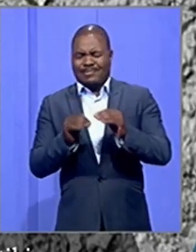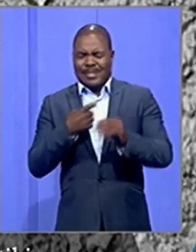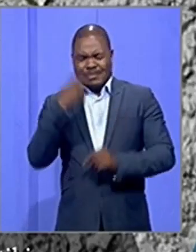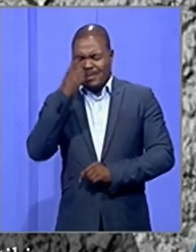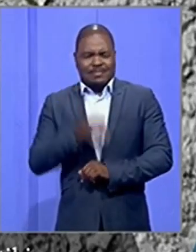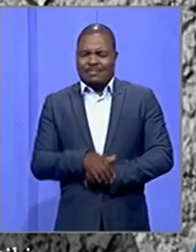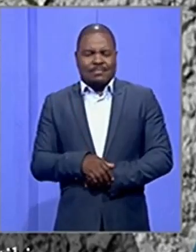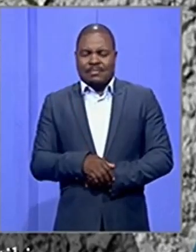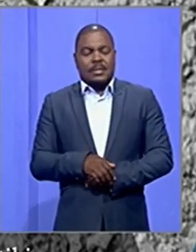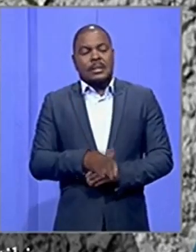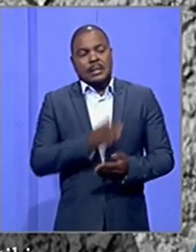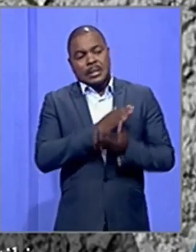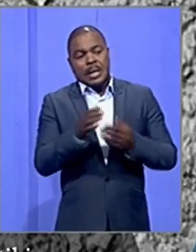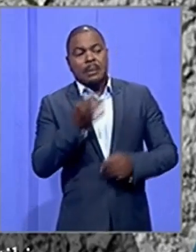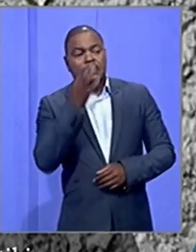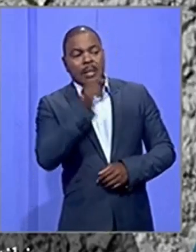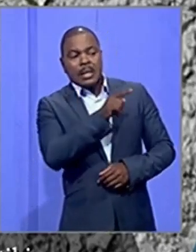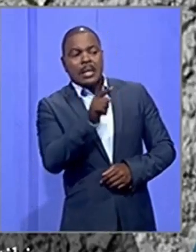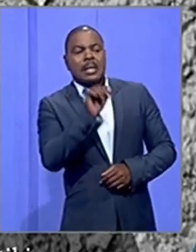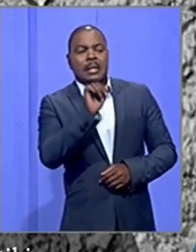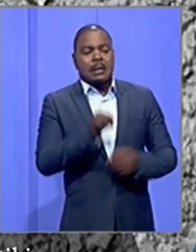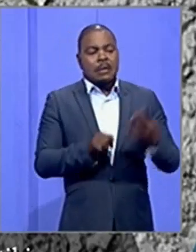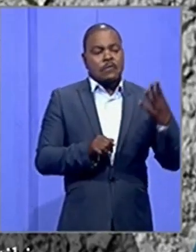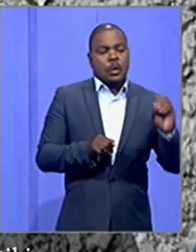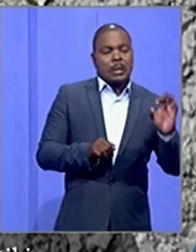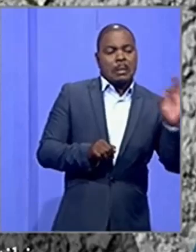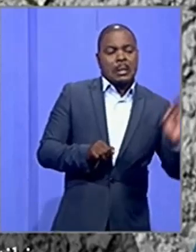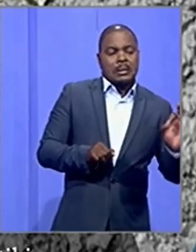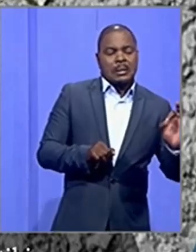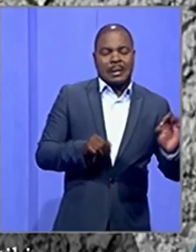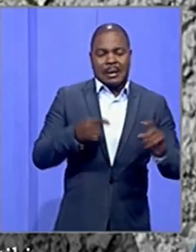batho ba bang ba buang ka bo di 40%. Jwale